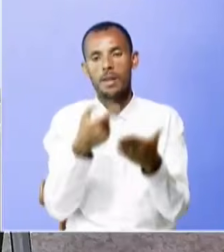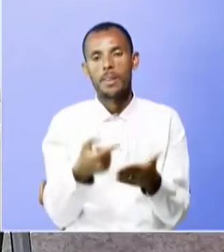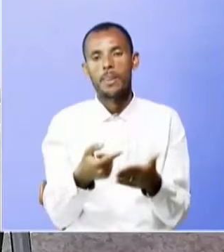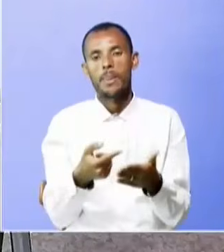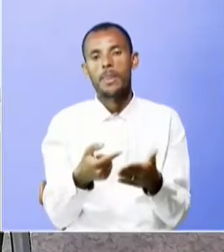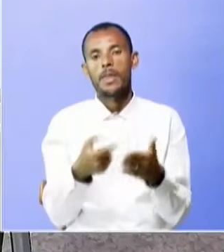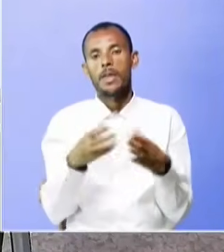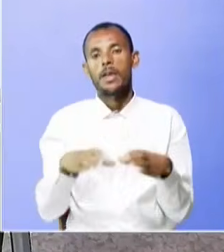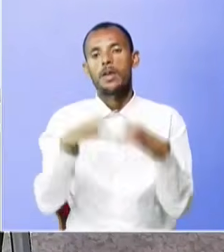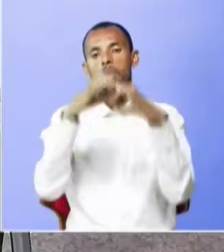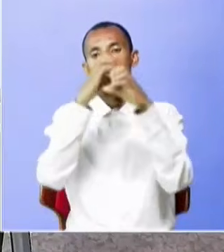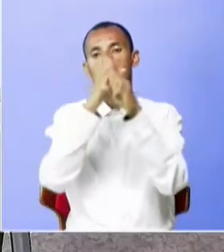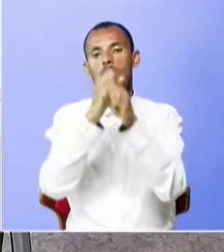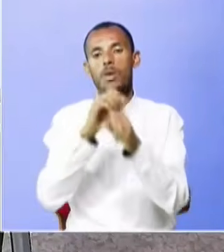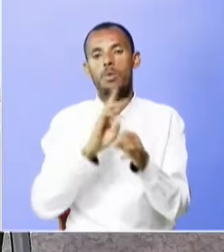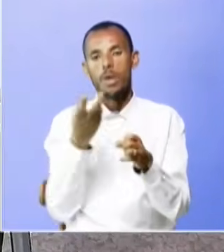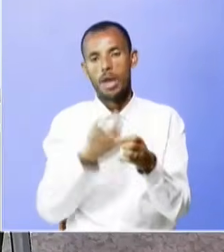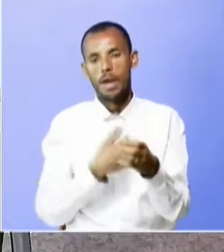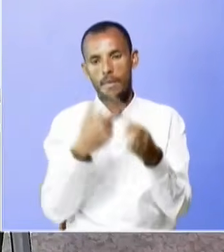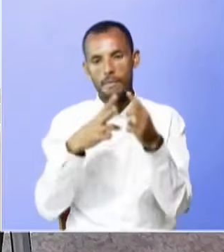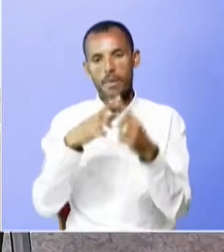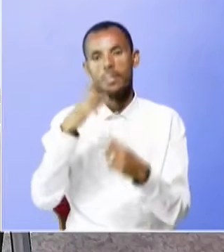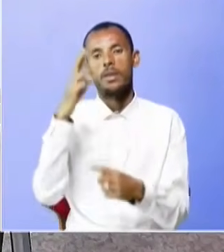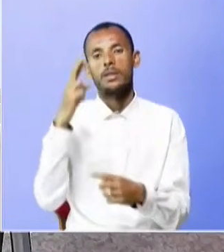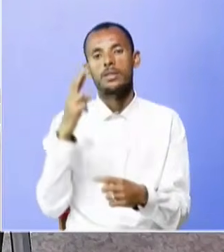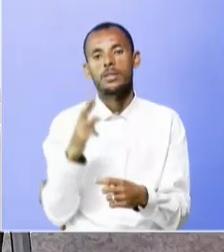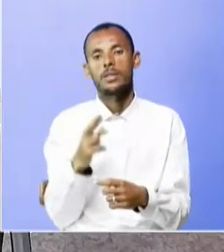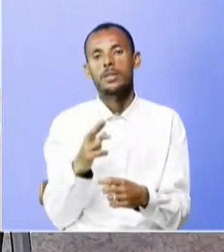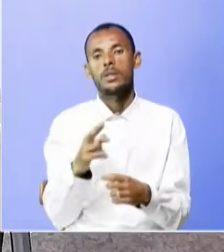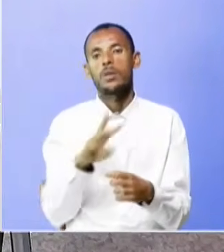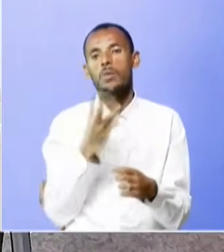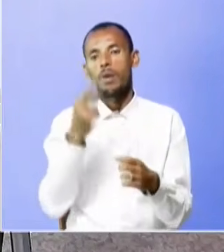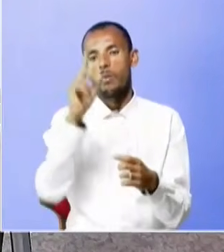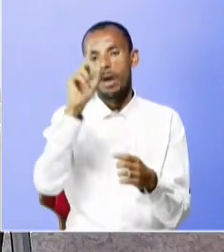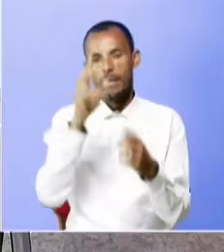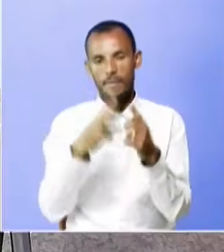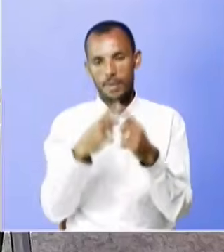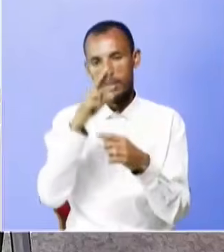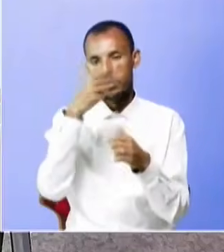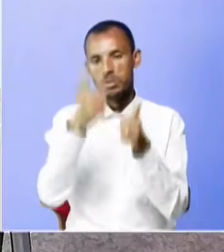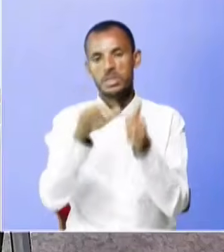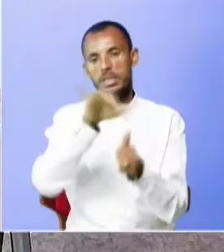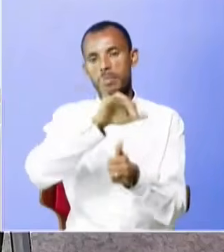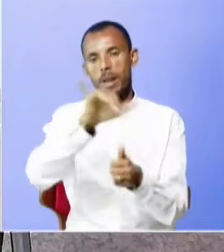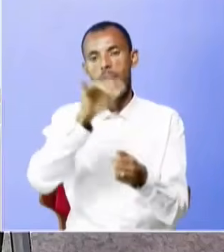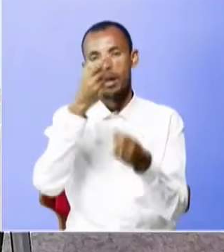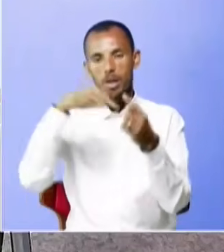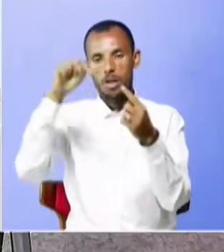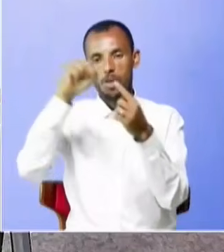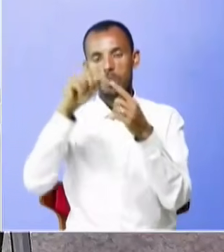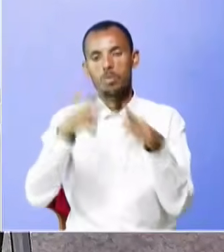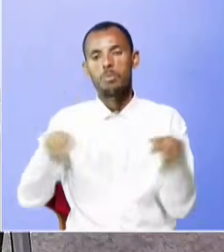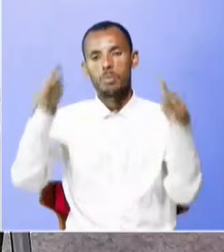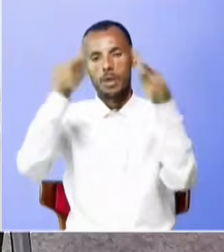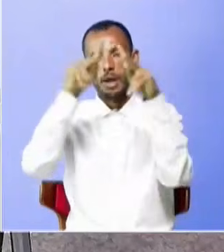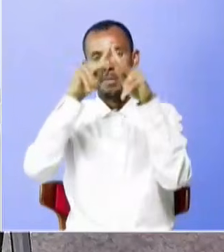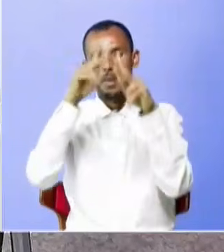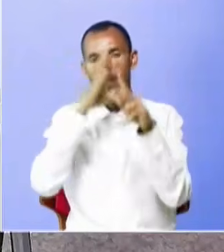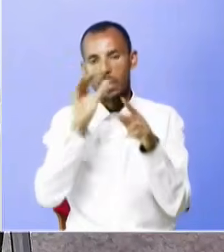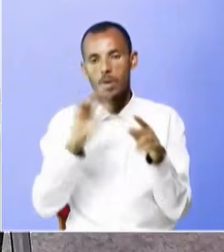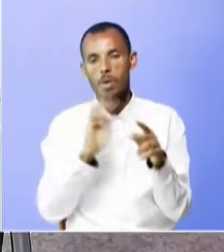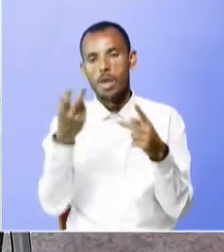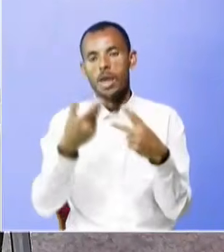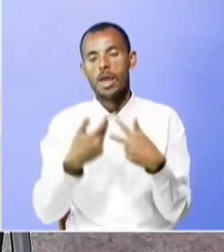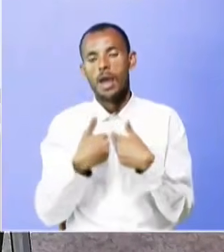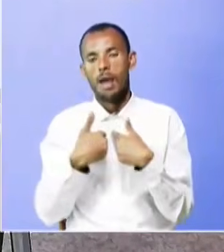in cone we have a vertex. Okay, we have one vertex which is similar to a pyramid. We have a